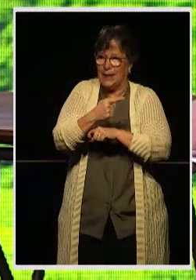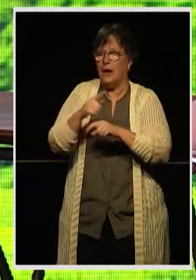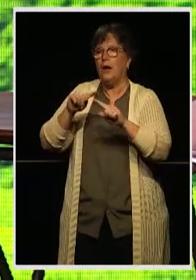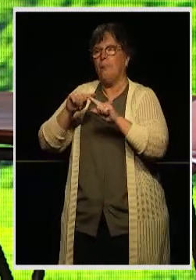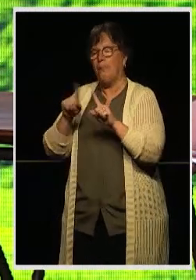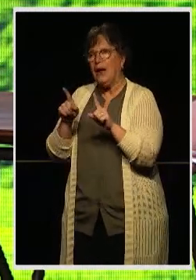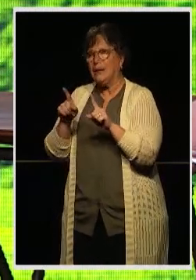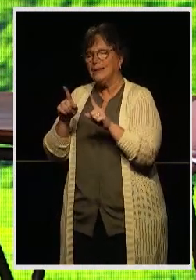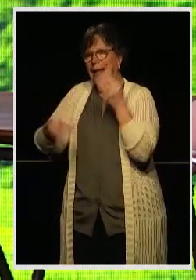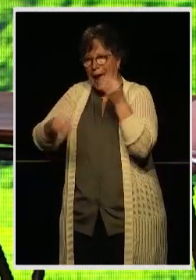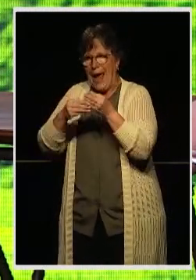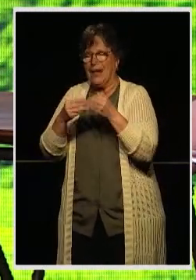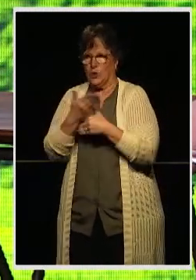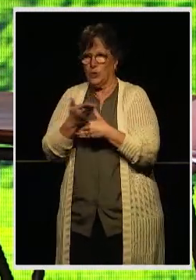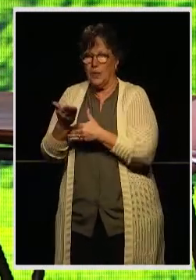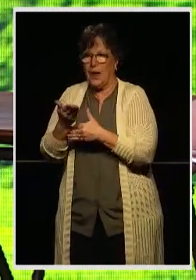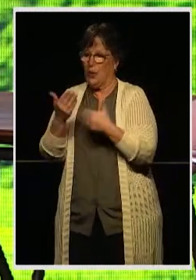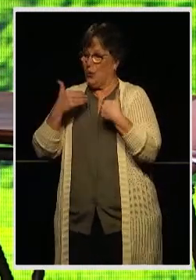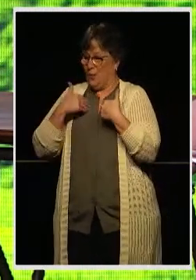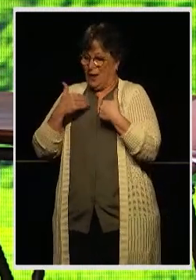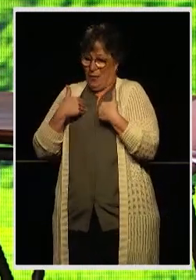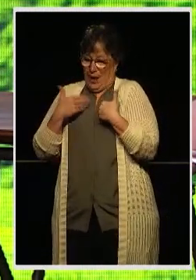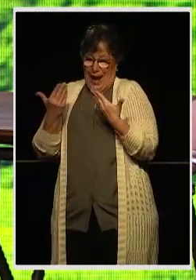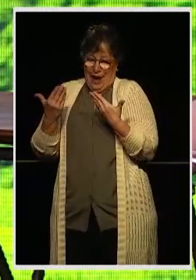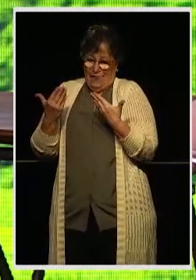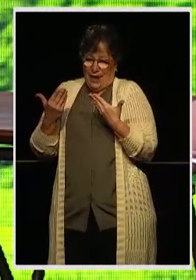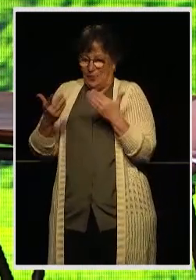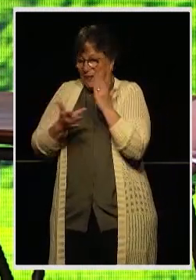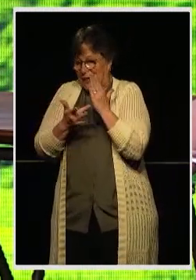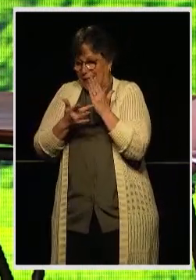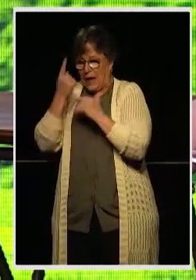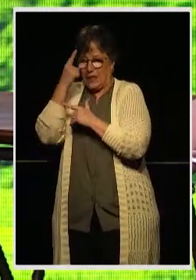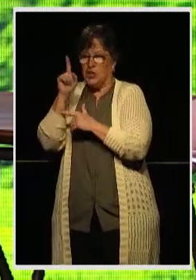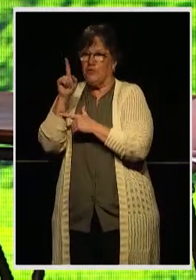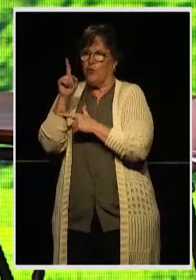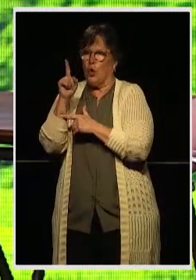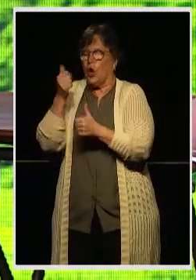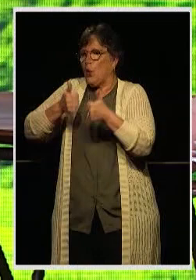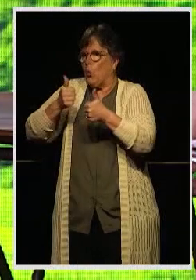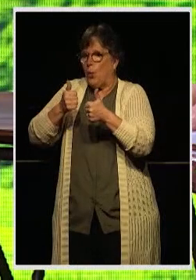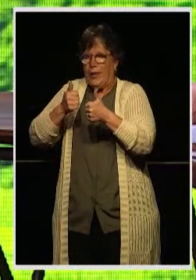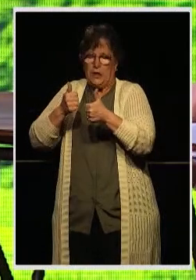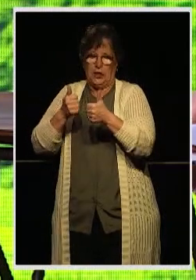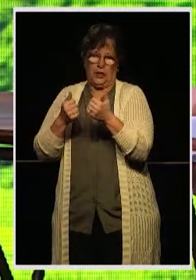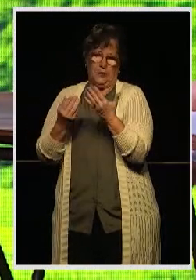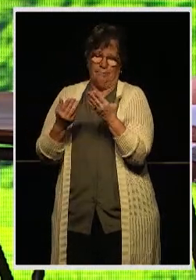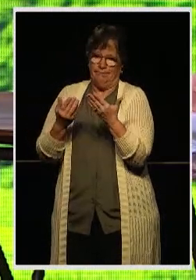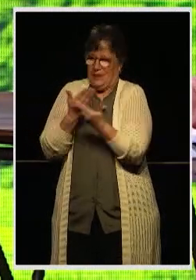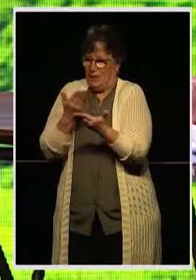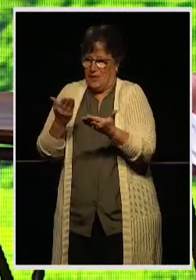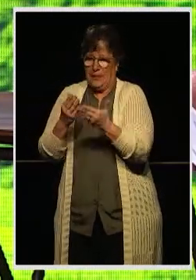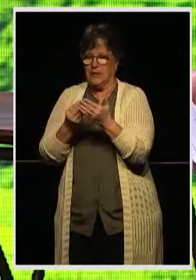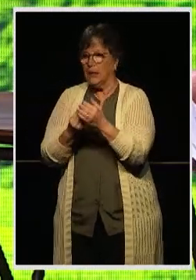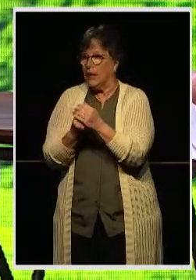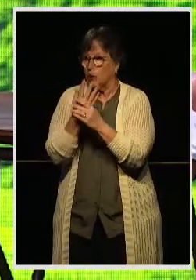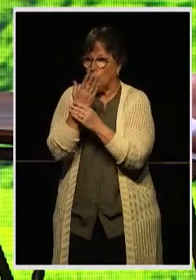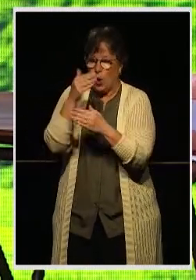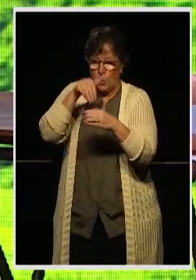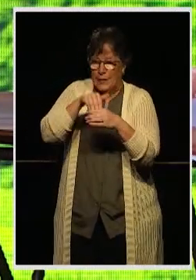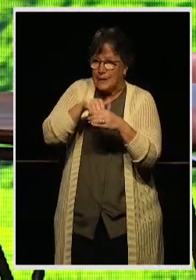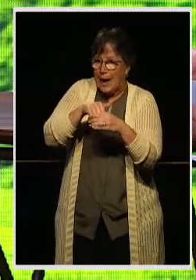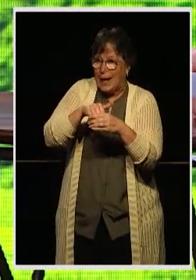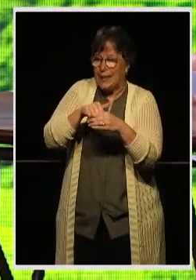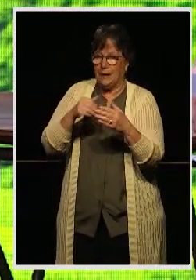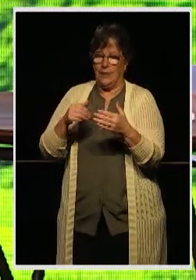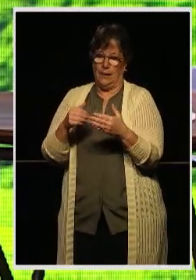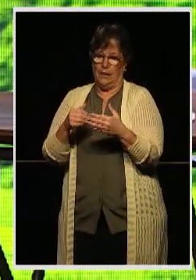technologies for the kind of crops that can grow indoors. The energy system and the energy footprint has not been optimized. The supply